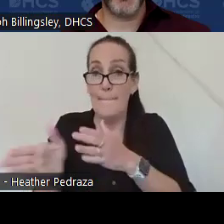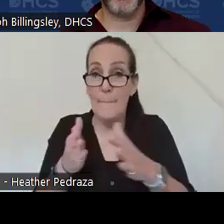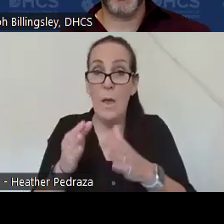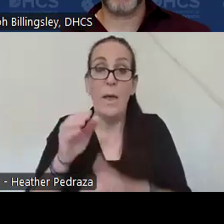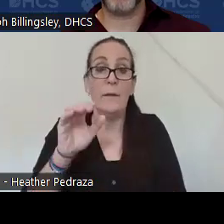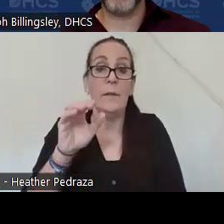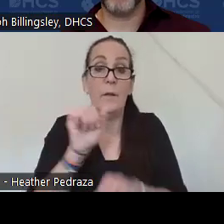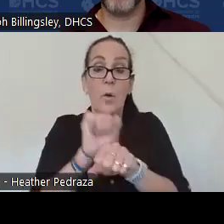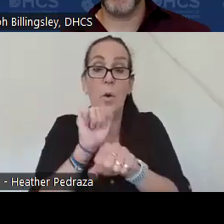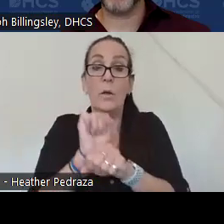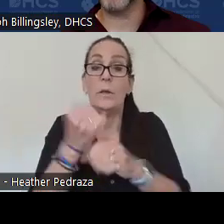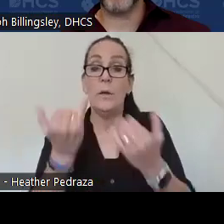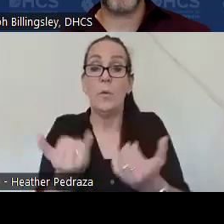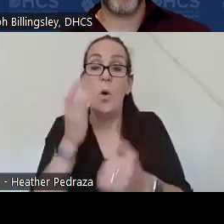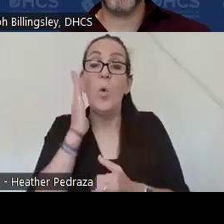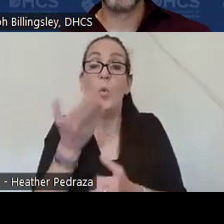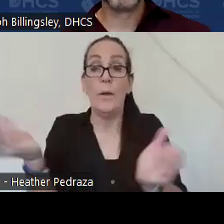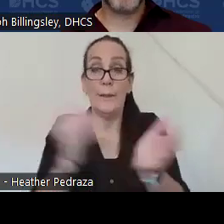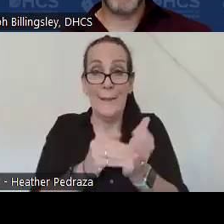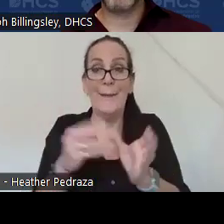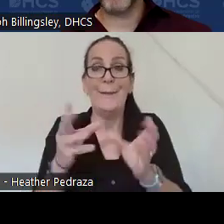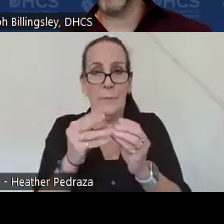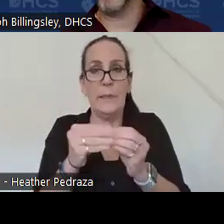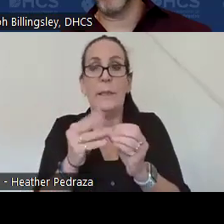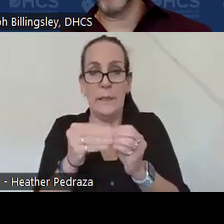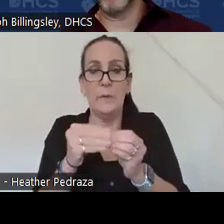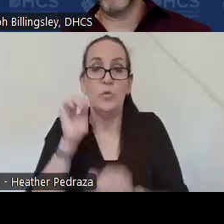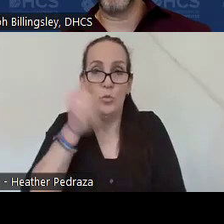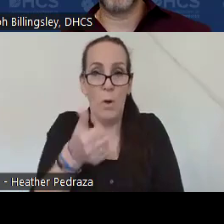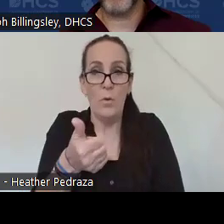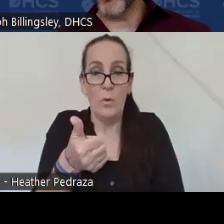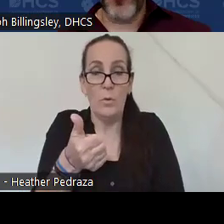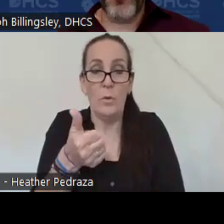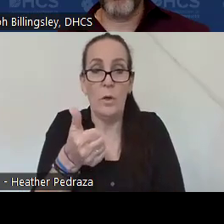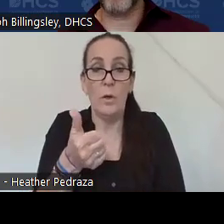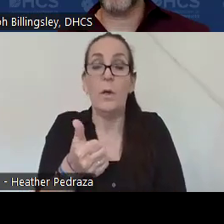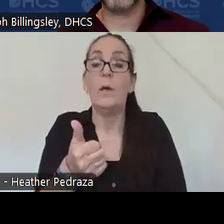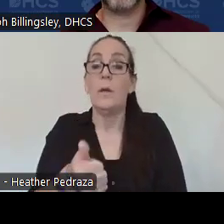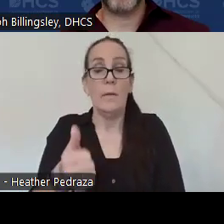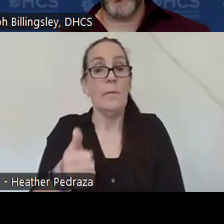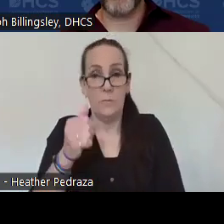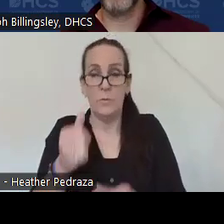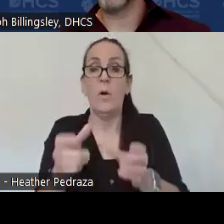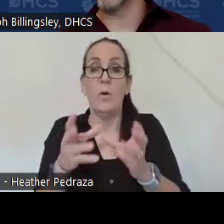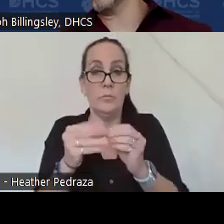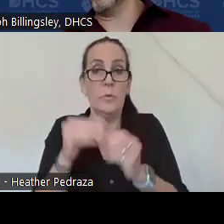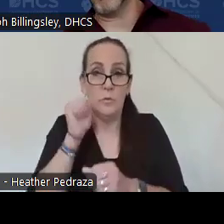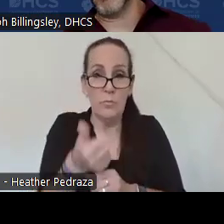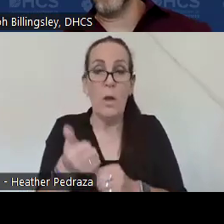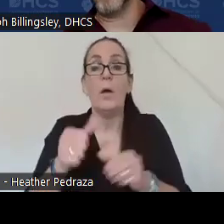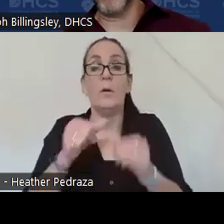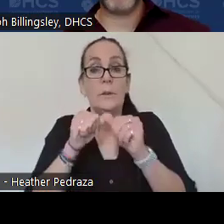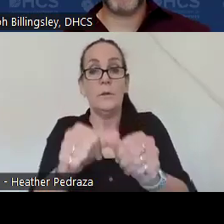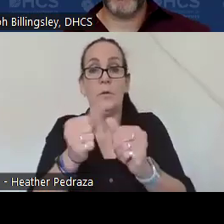So it's the next meeting is tomorrow, and then we're continuing to meet monthly through the end of the year. but also